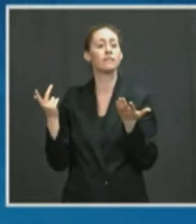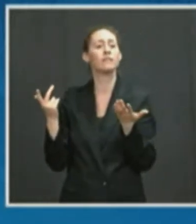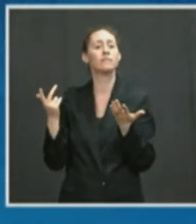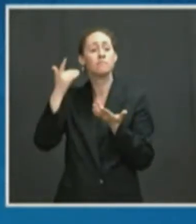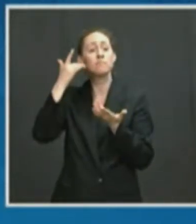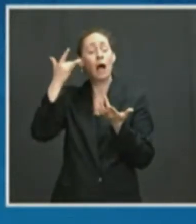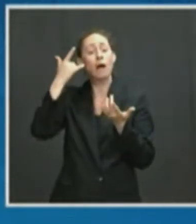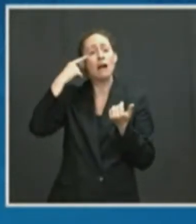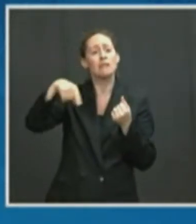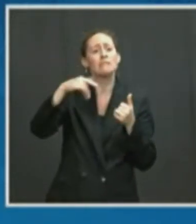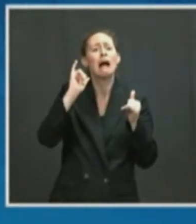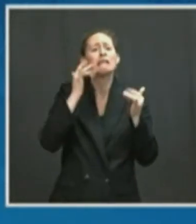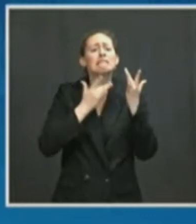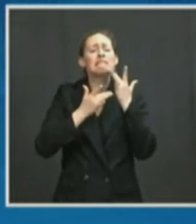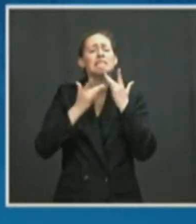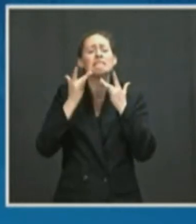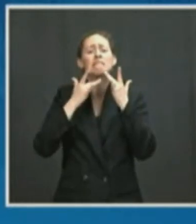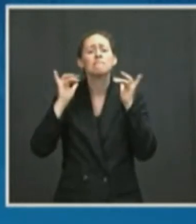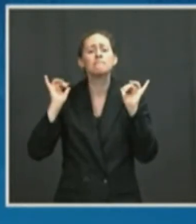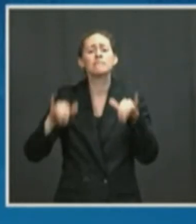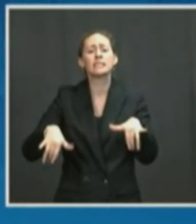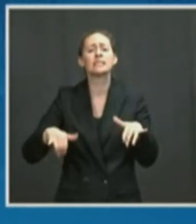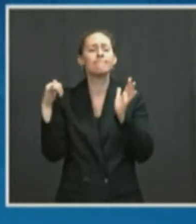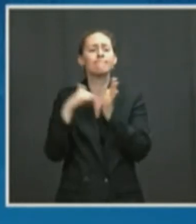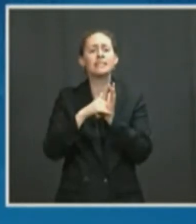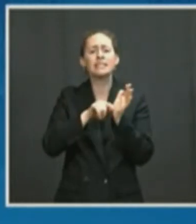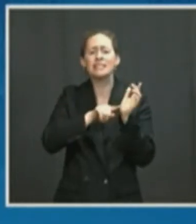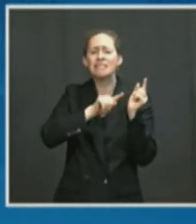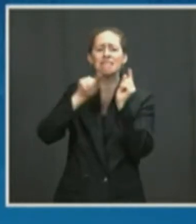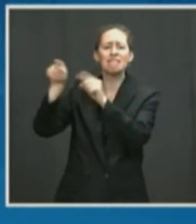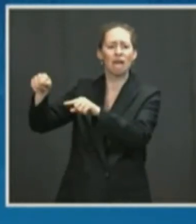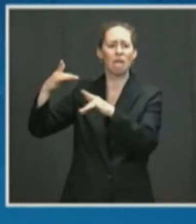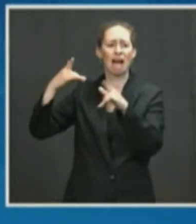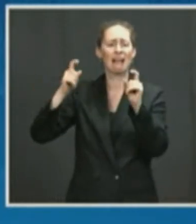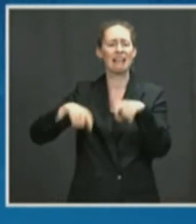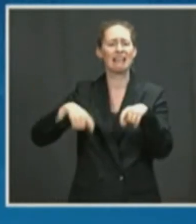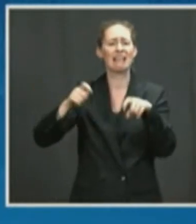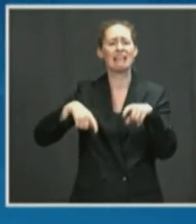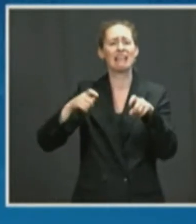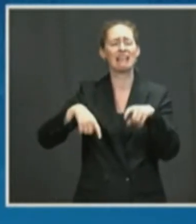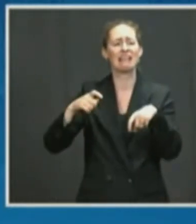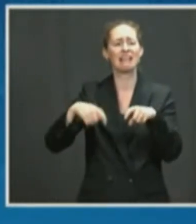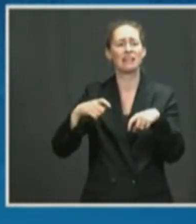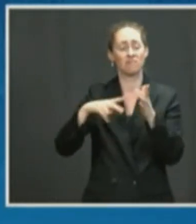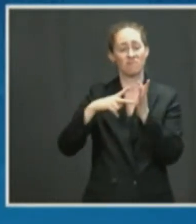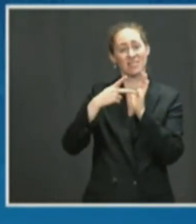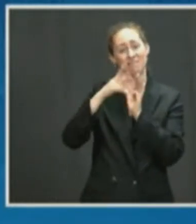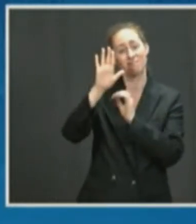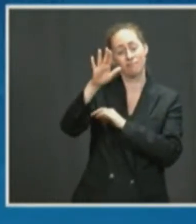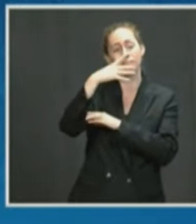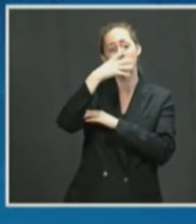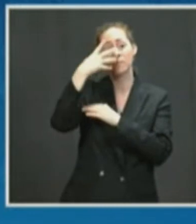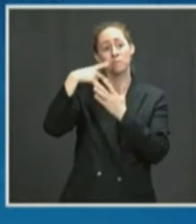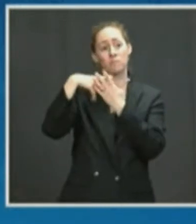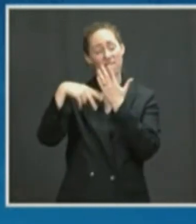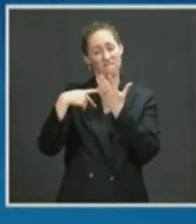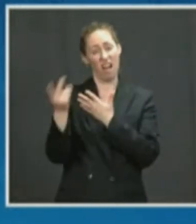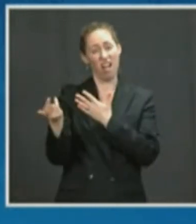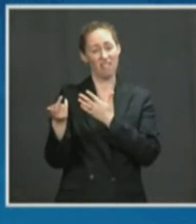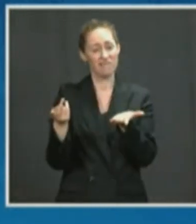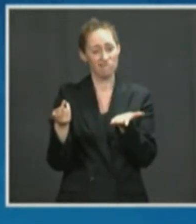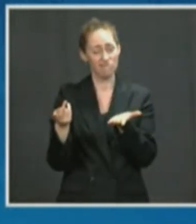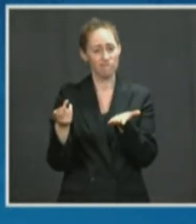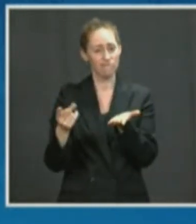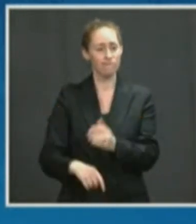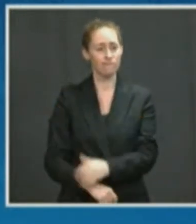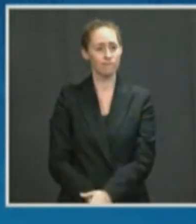this room, throw one more at you, if you could reflect on the history that you're making today. You're the